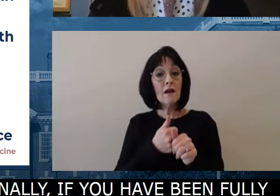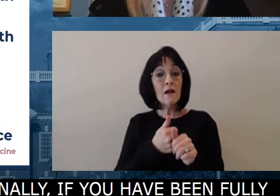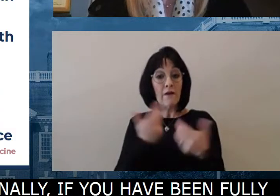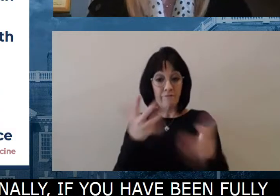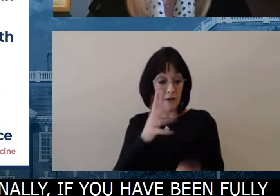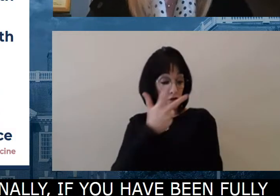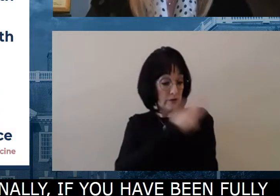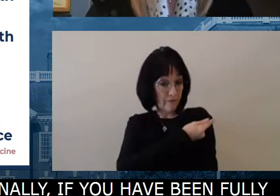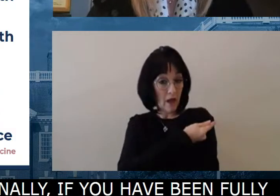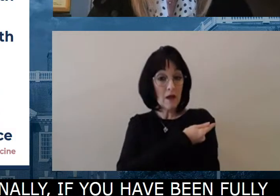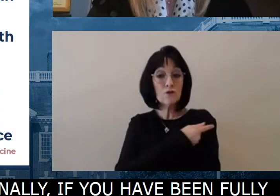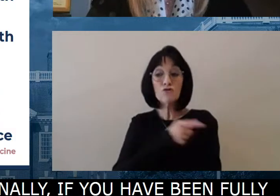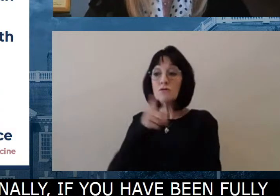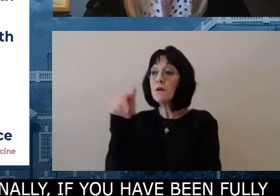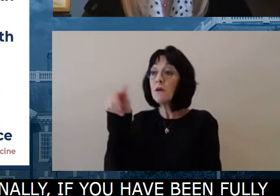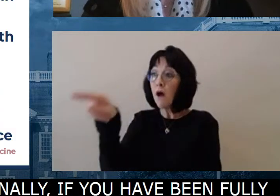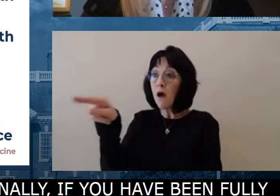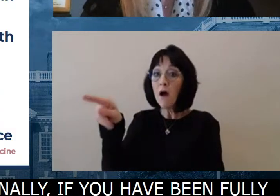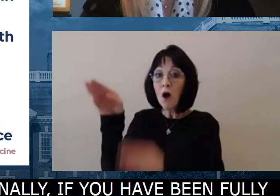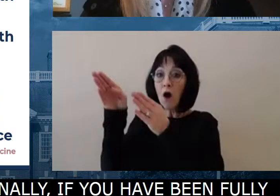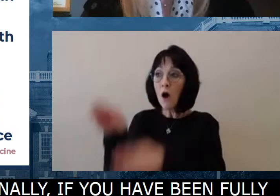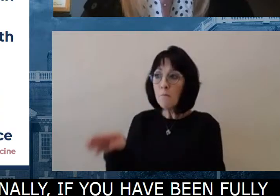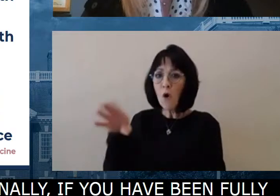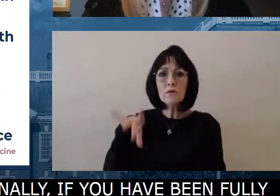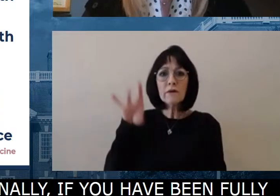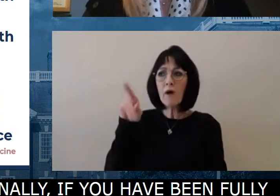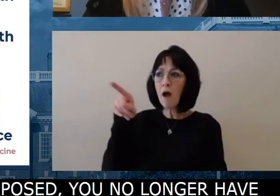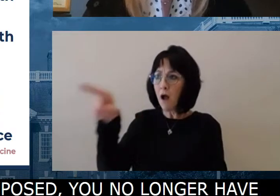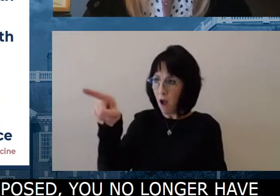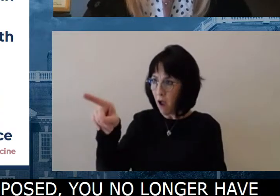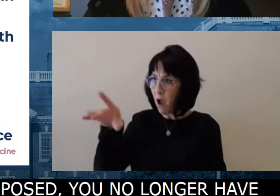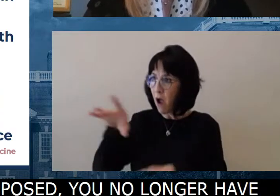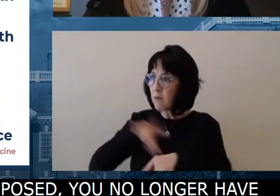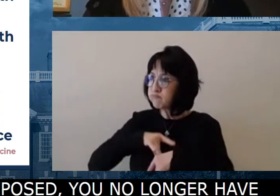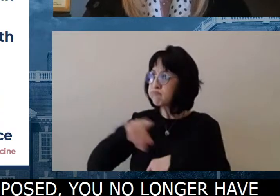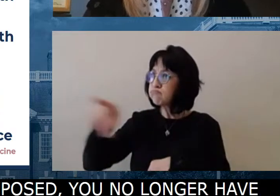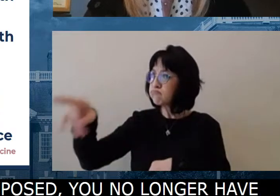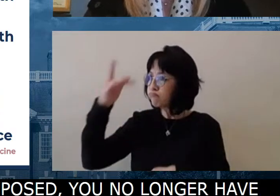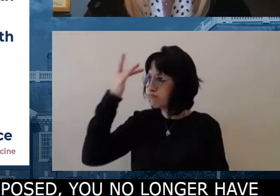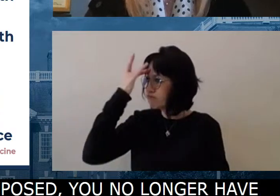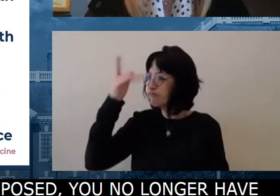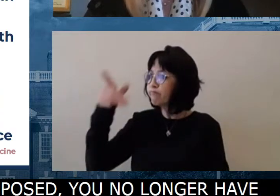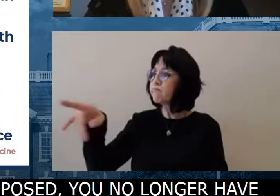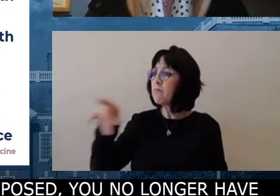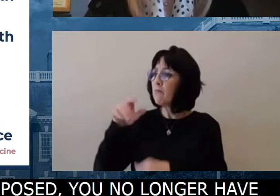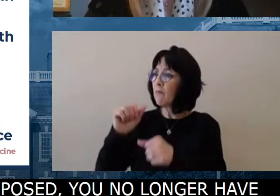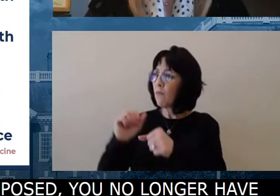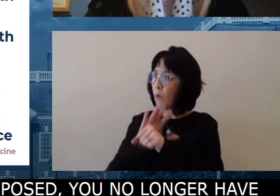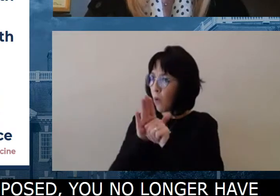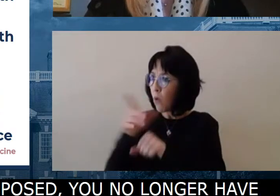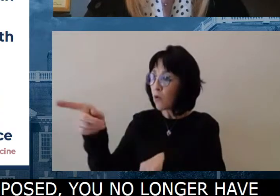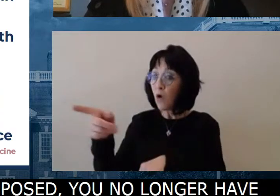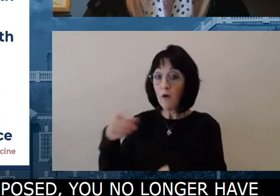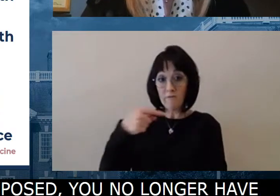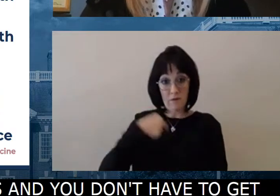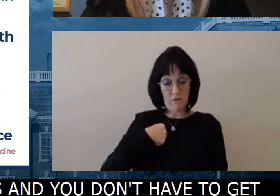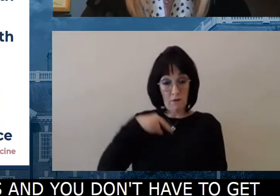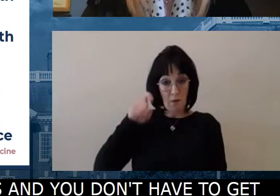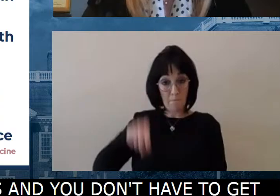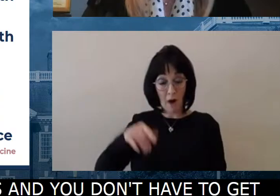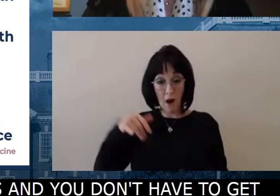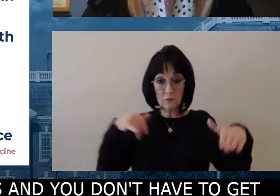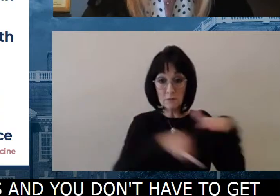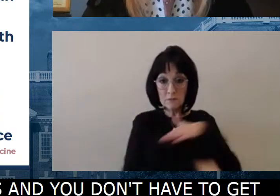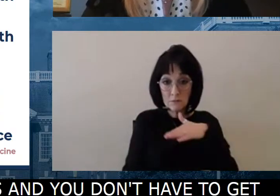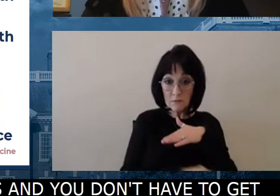past 90 days, and you don't have to get tested after a known exposure. So that's all really great news.